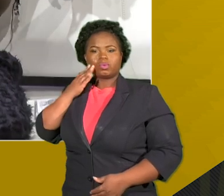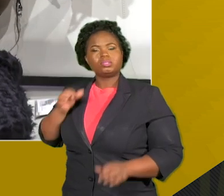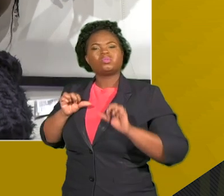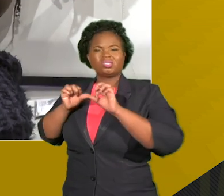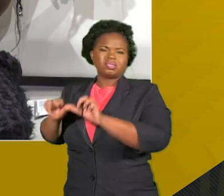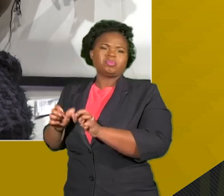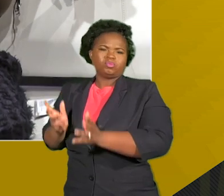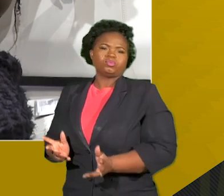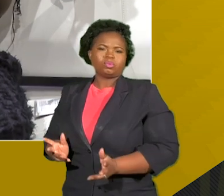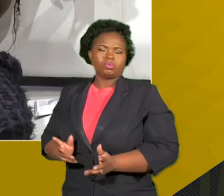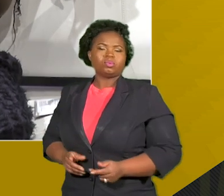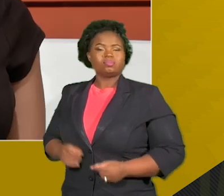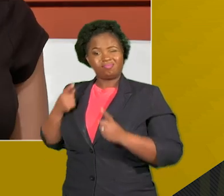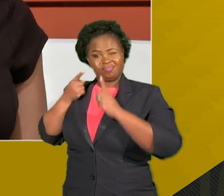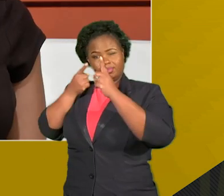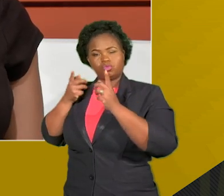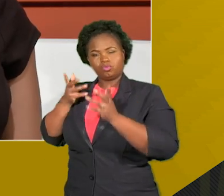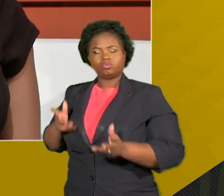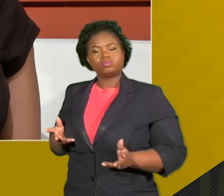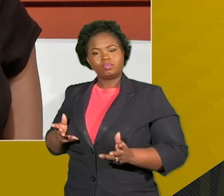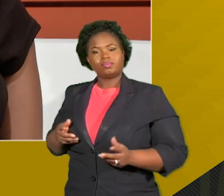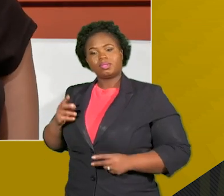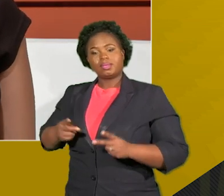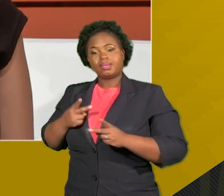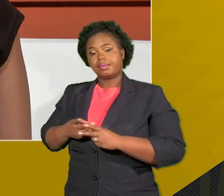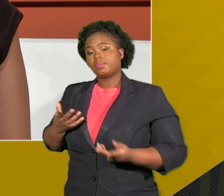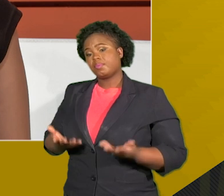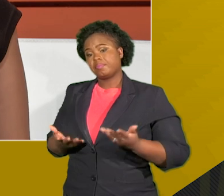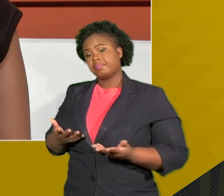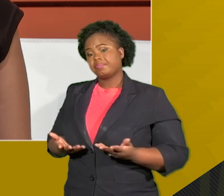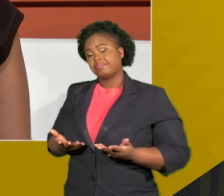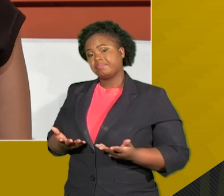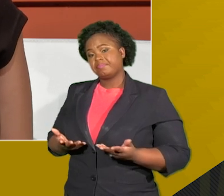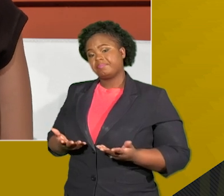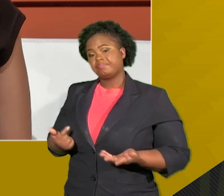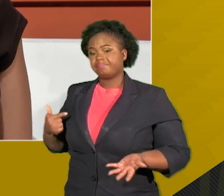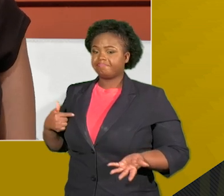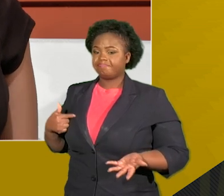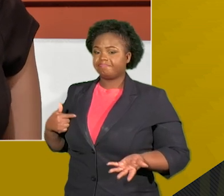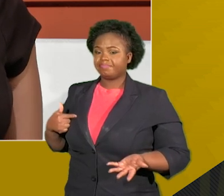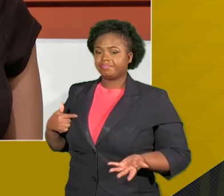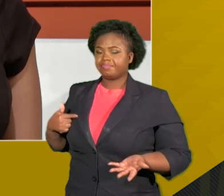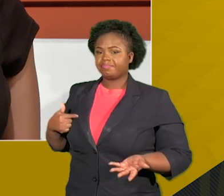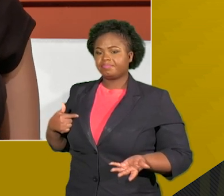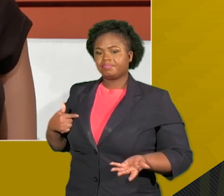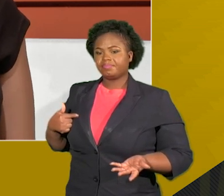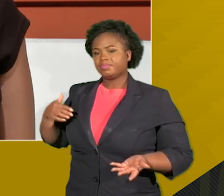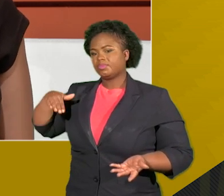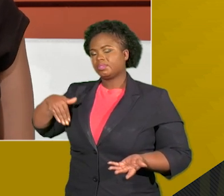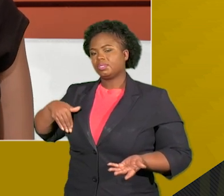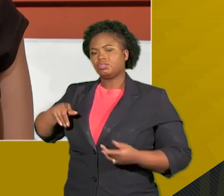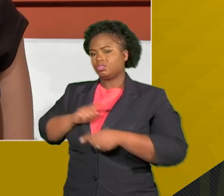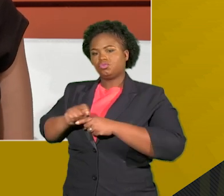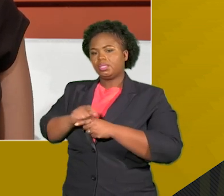sustainability. So that was one big thing. And maybe it's because I do not have I haven't gone enough